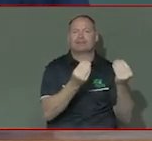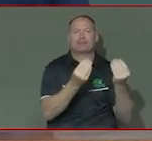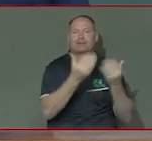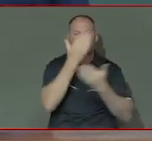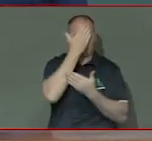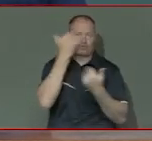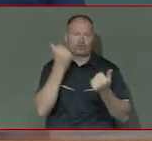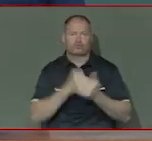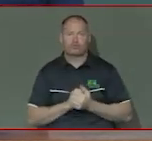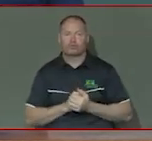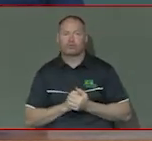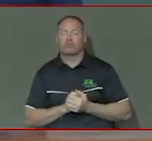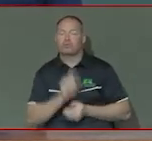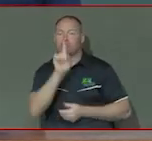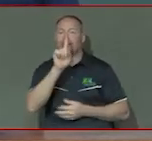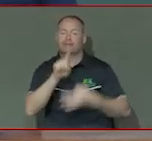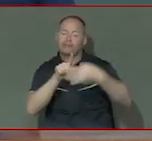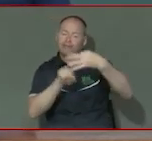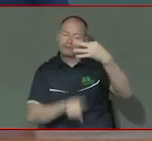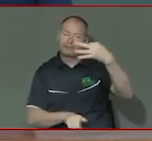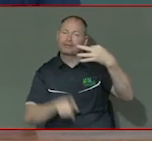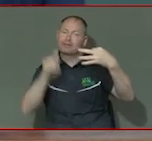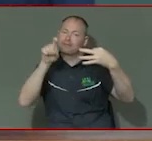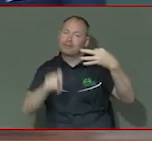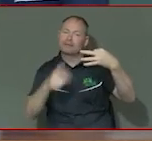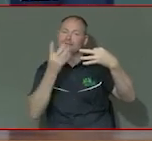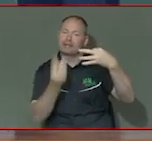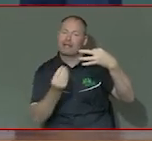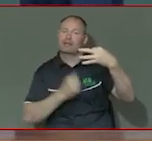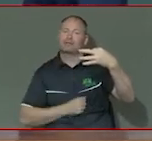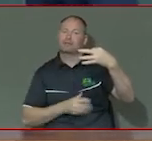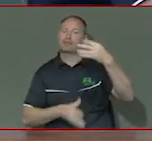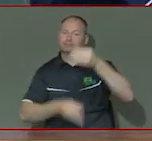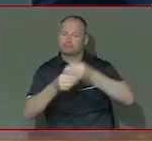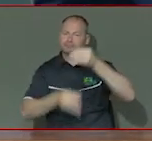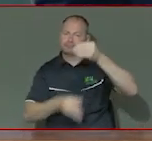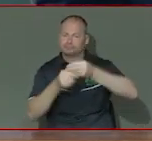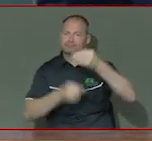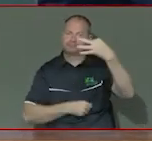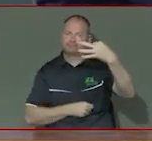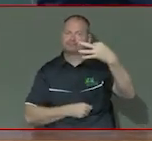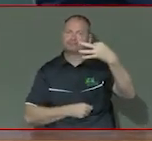employed is those three things together. All right. So